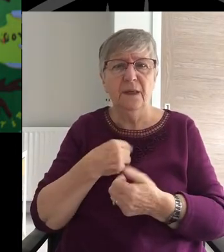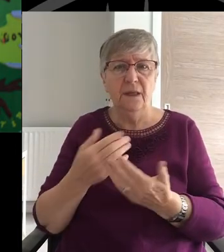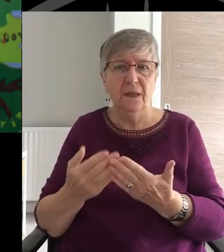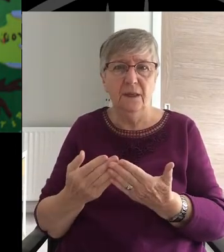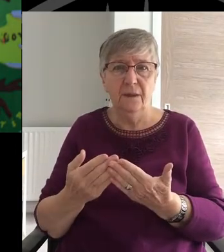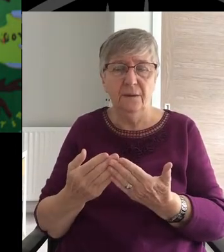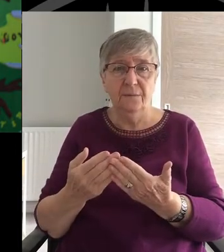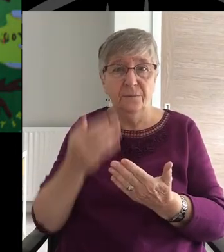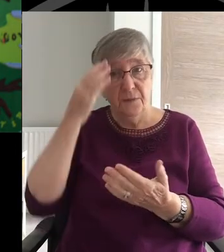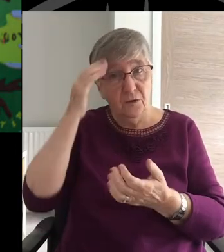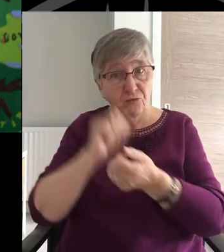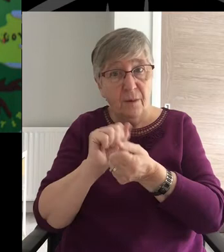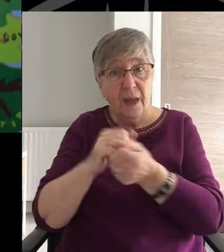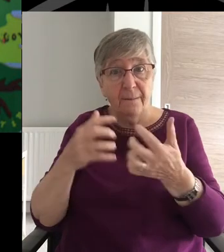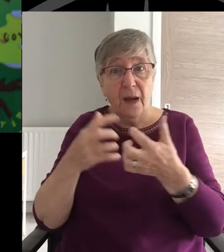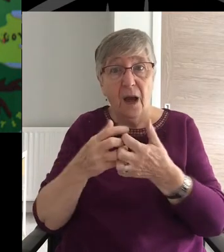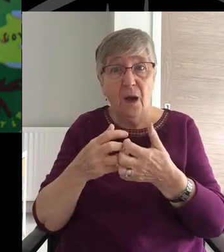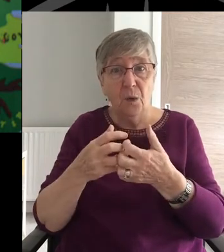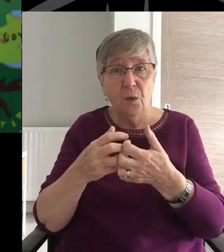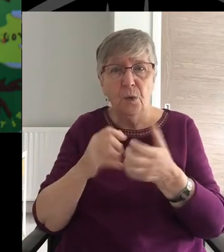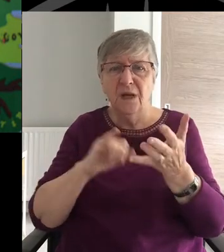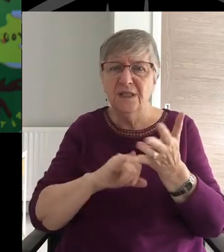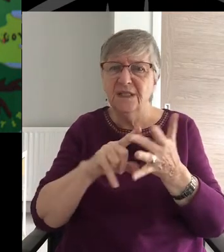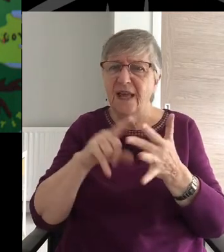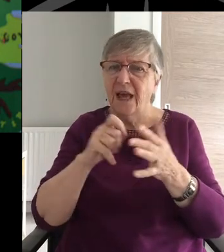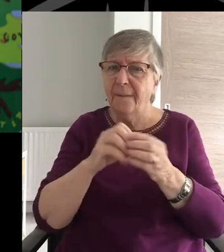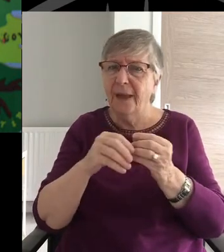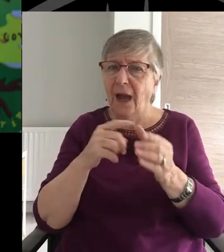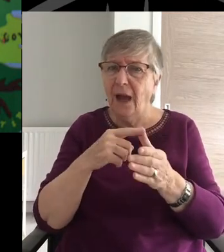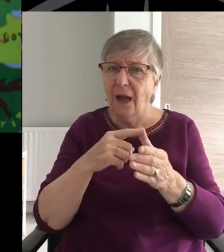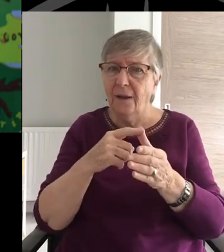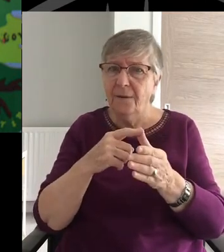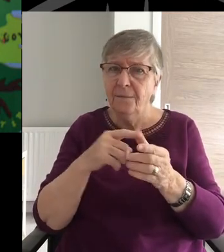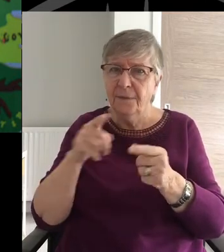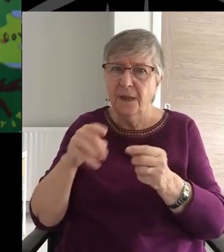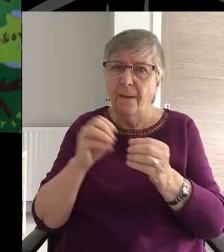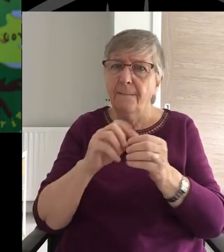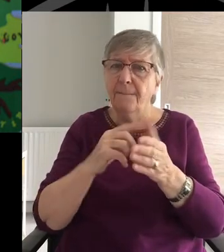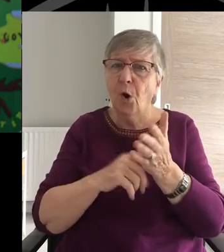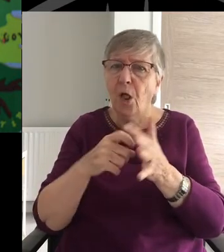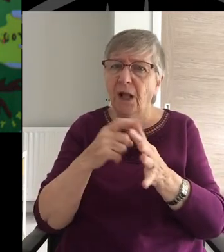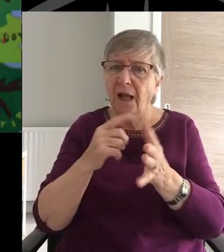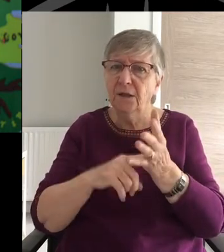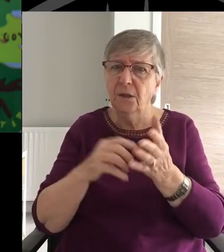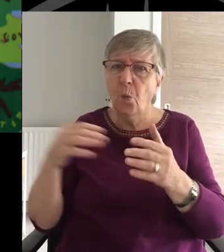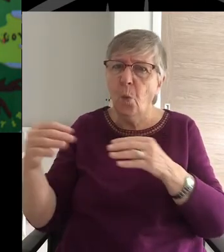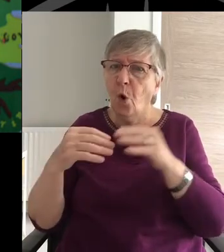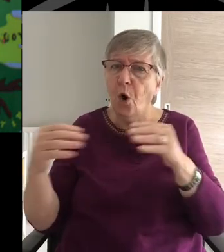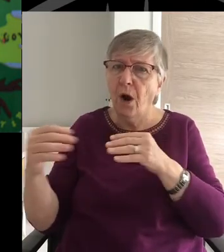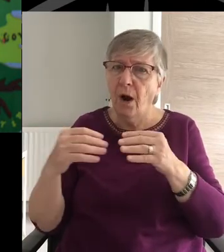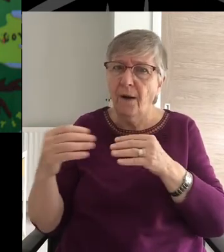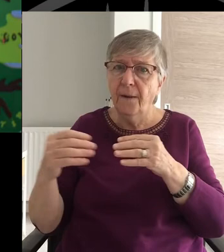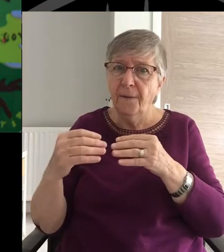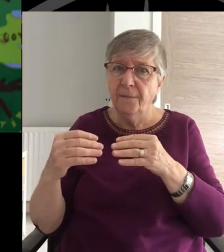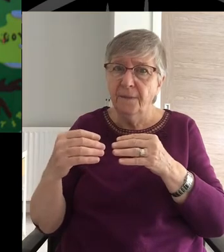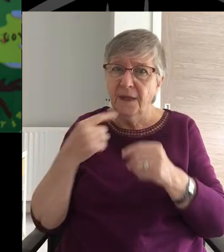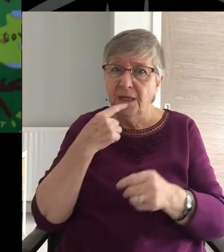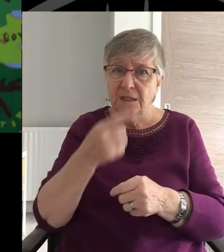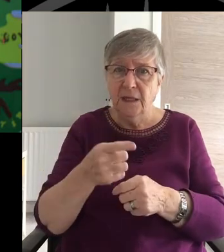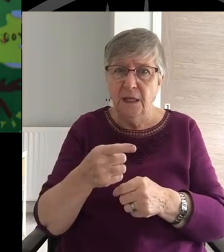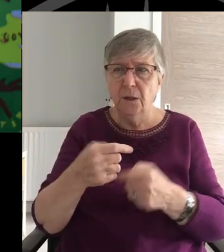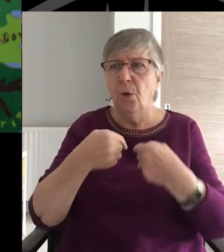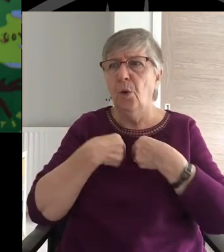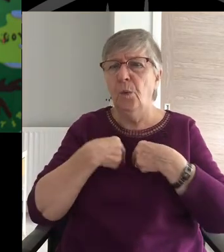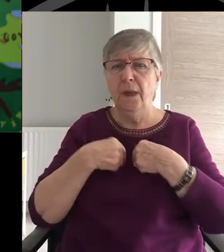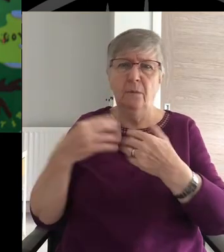You remember how the Serbians assessed the Balkan warfare, making themselves out